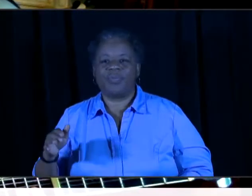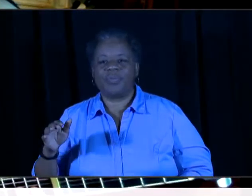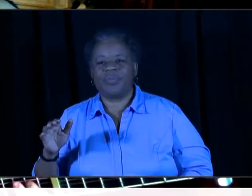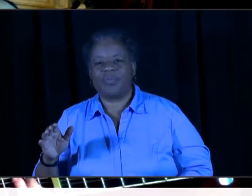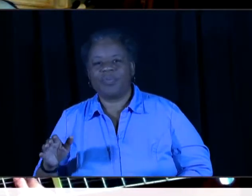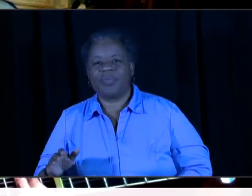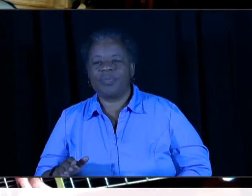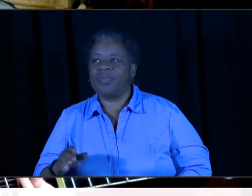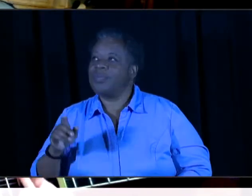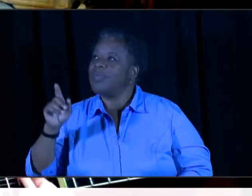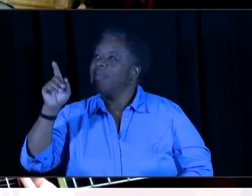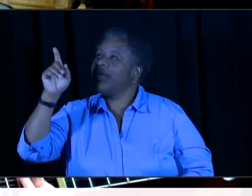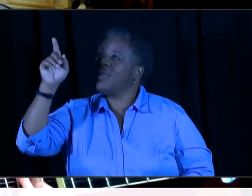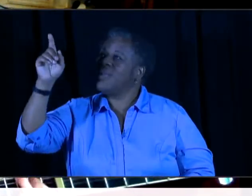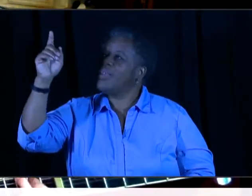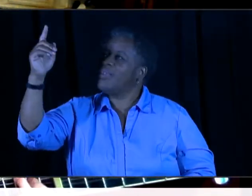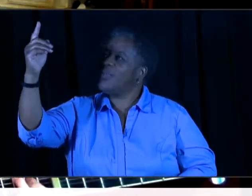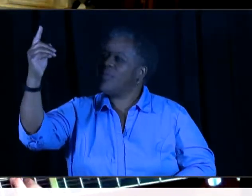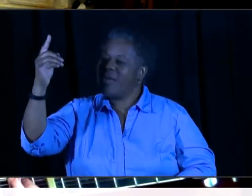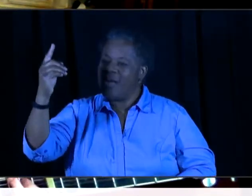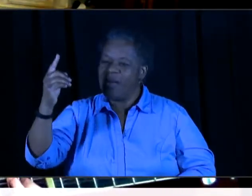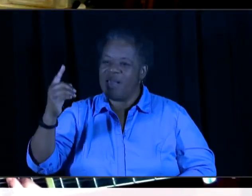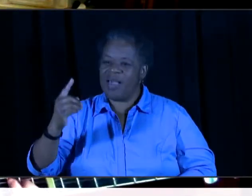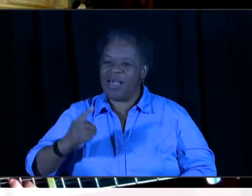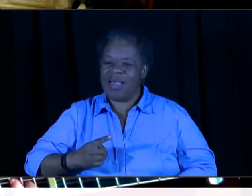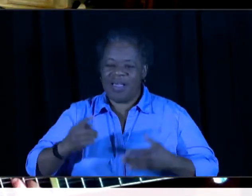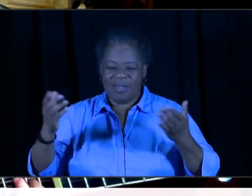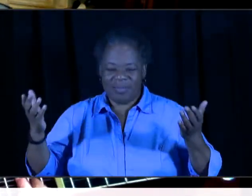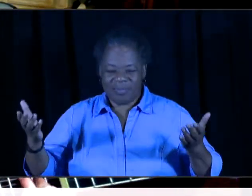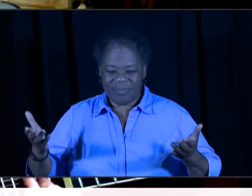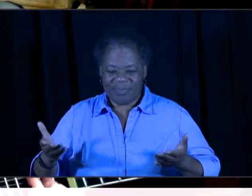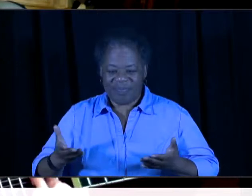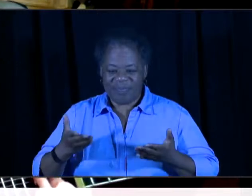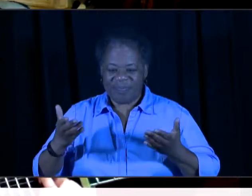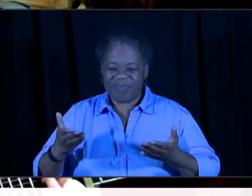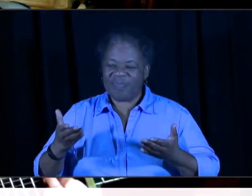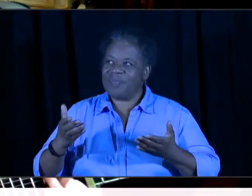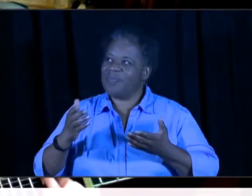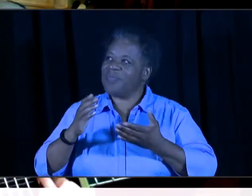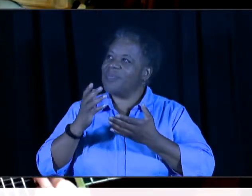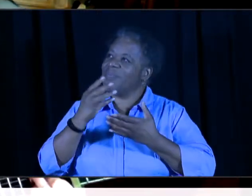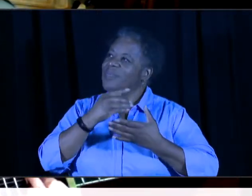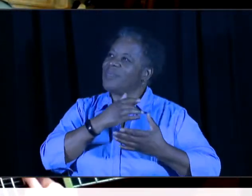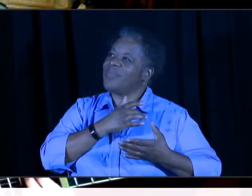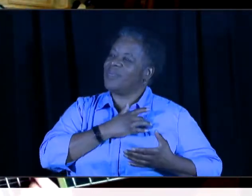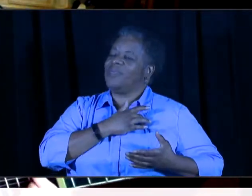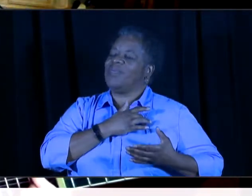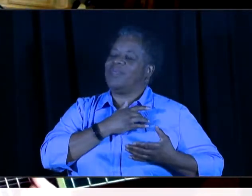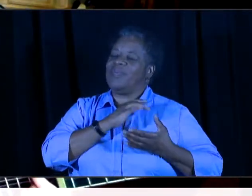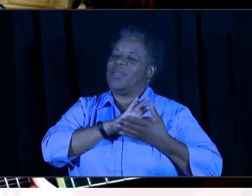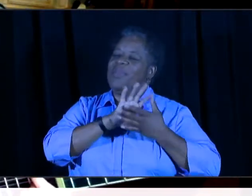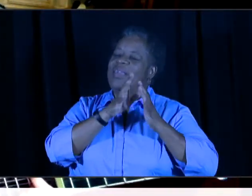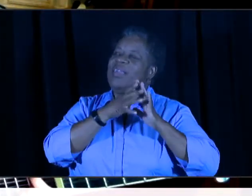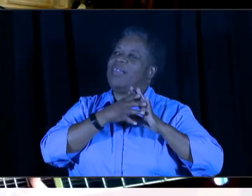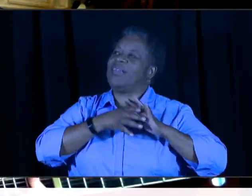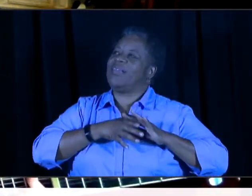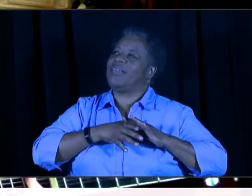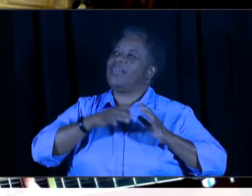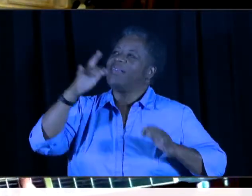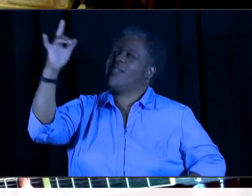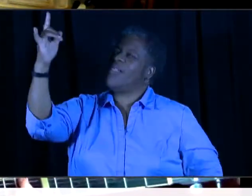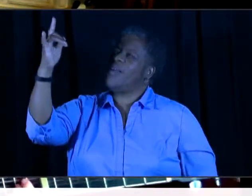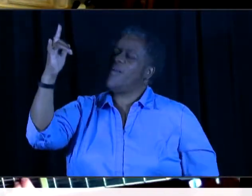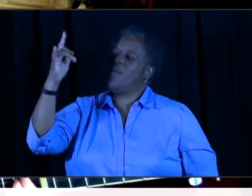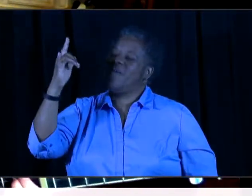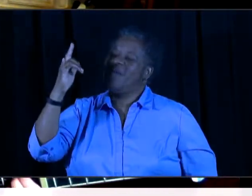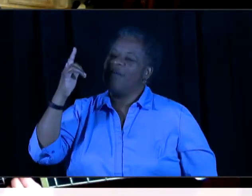Oh, you've come to bring peace, to be love,